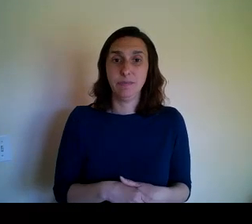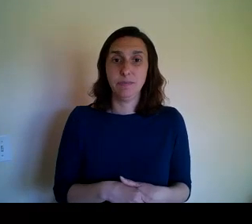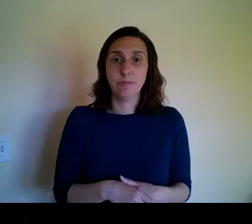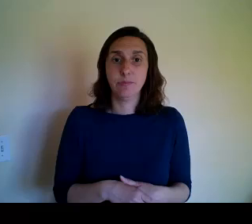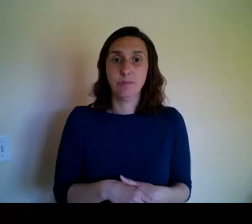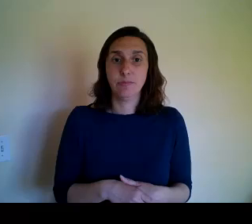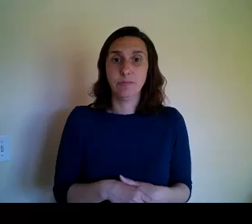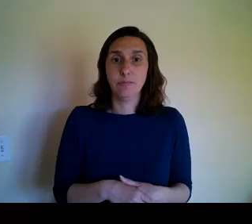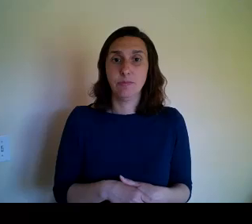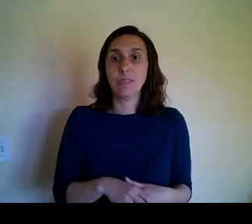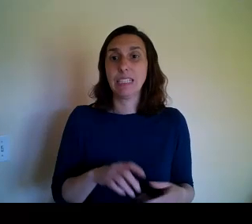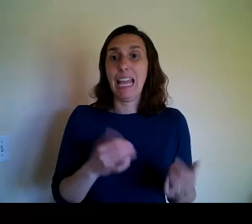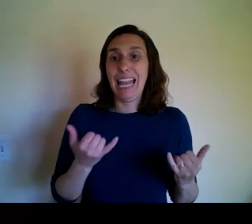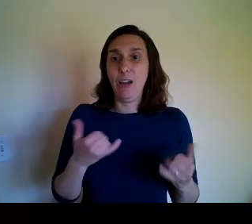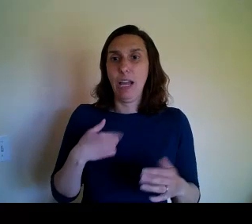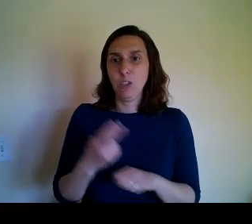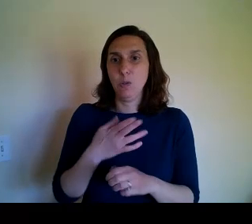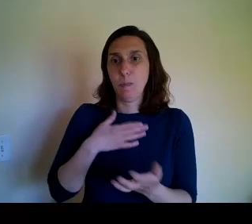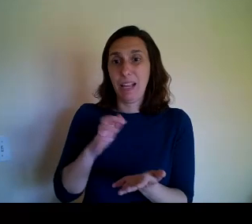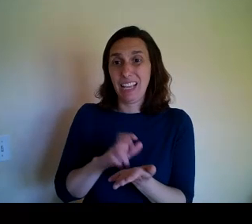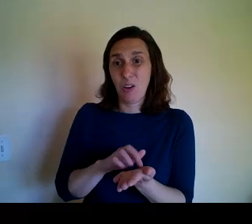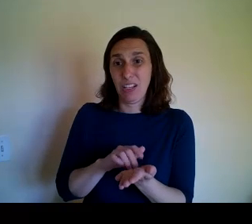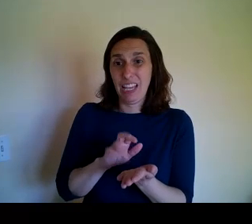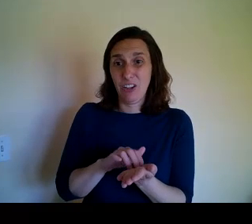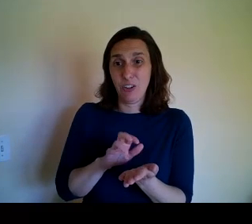And I go over to my calculator.